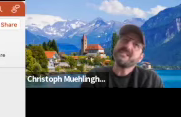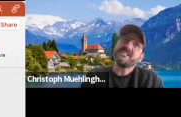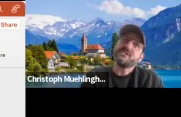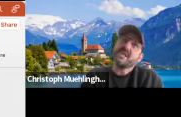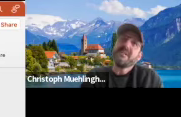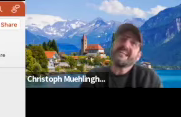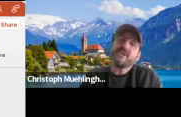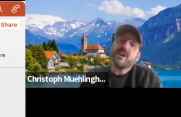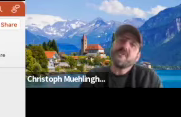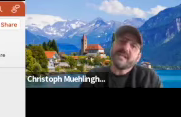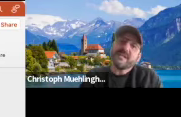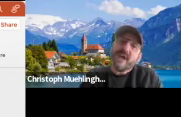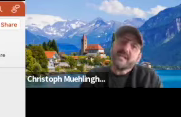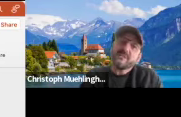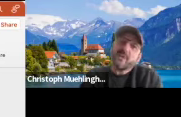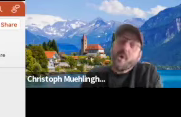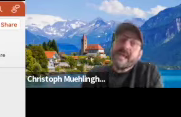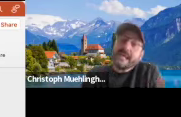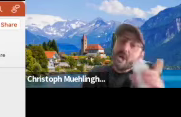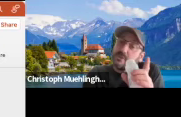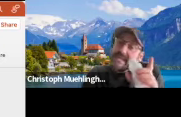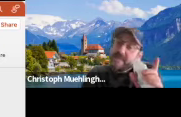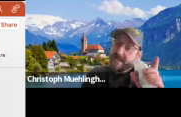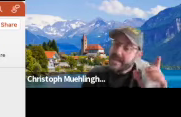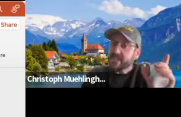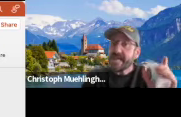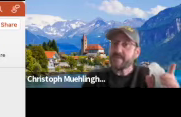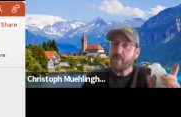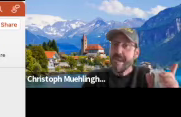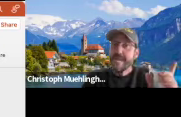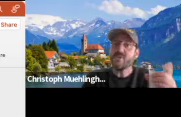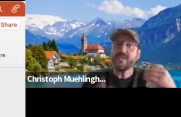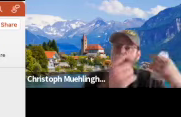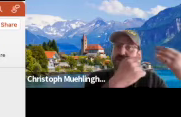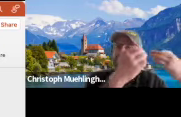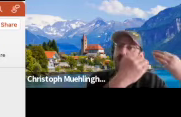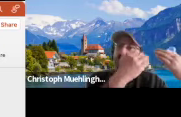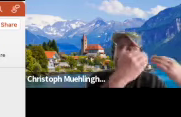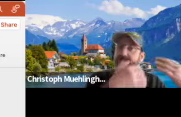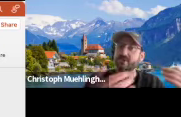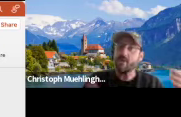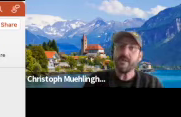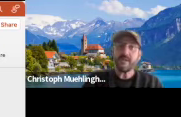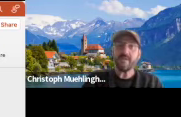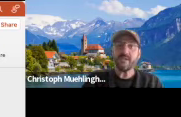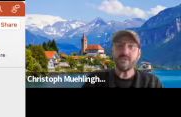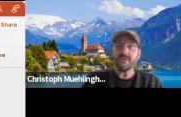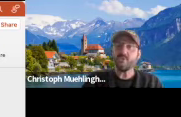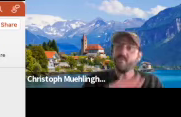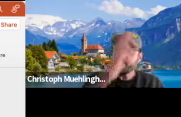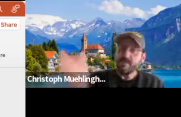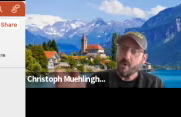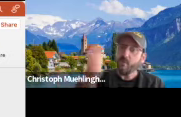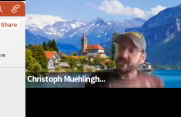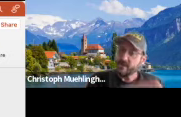other things stimulate a nerve, a dendrite, or they can also inhibit it. Inside the brain, you need to be able to modulate. And so there's these